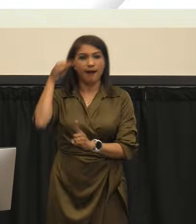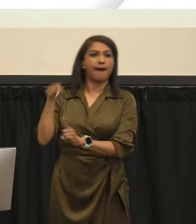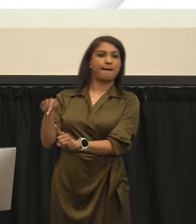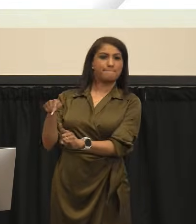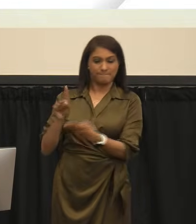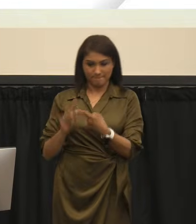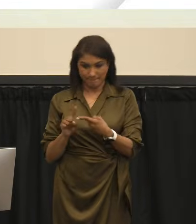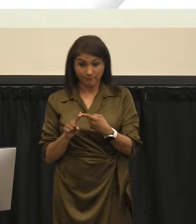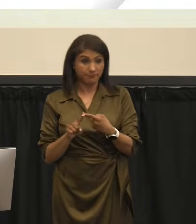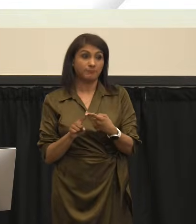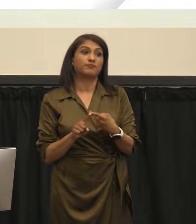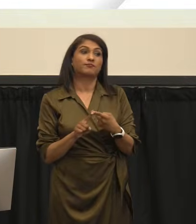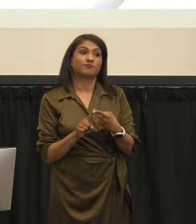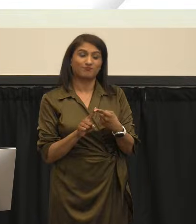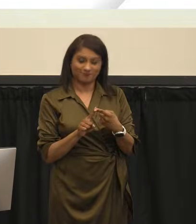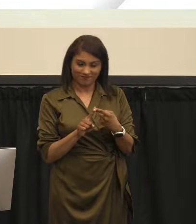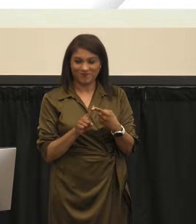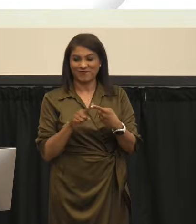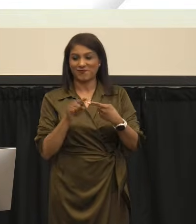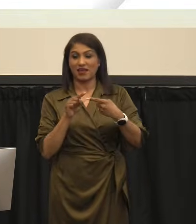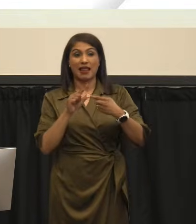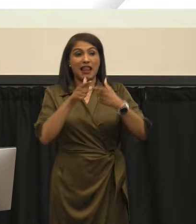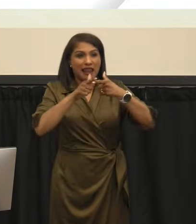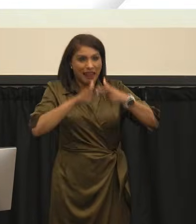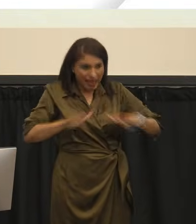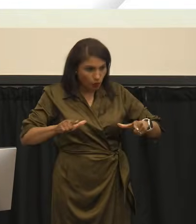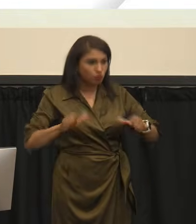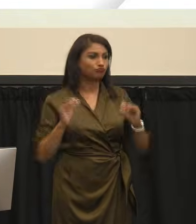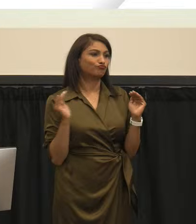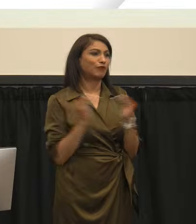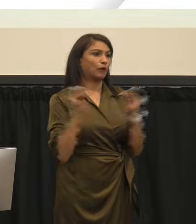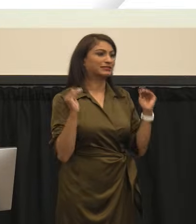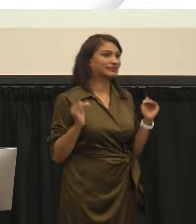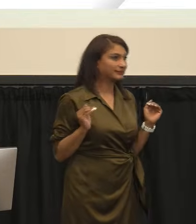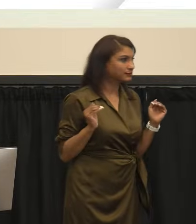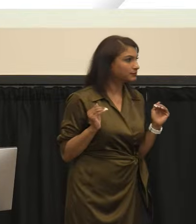to establish the bank is number 1,